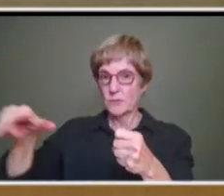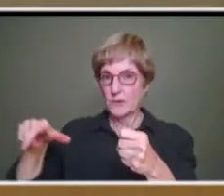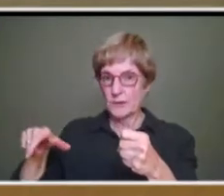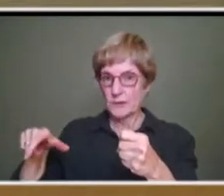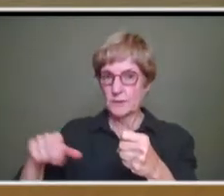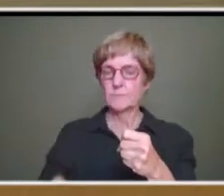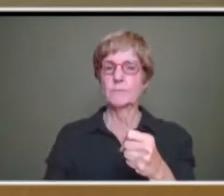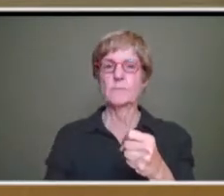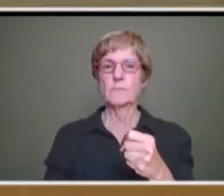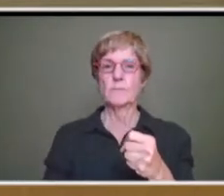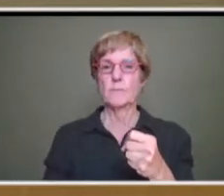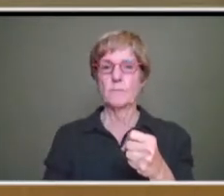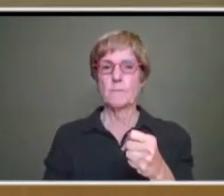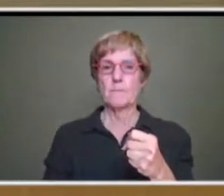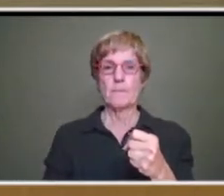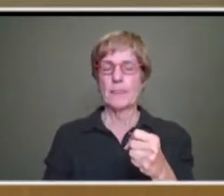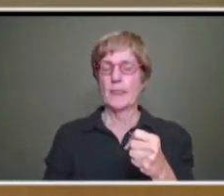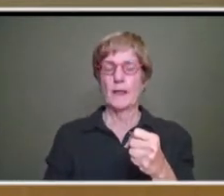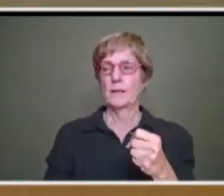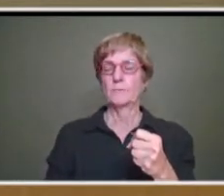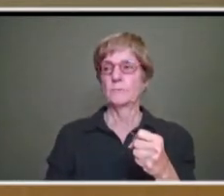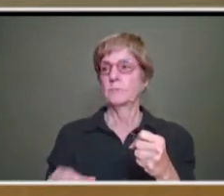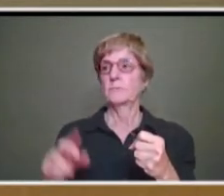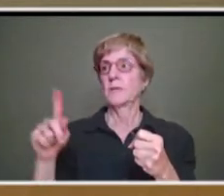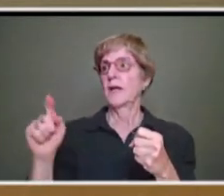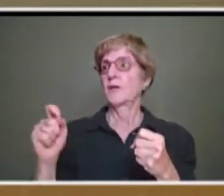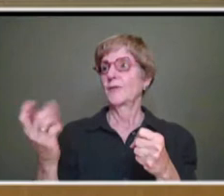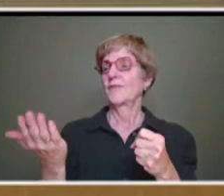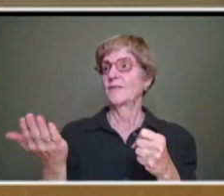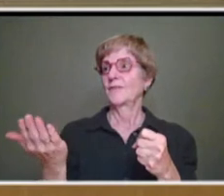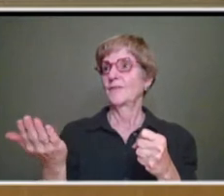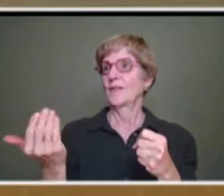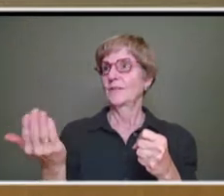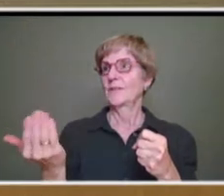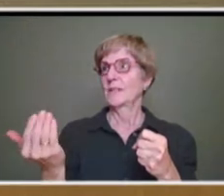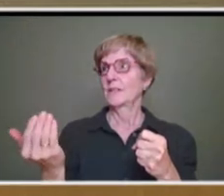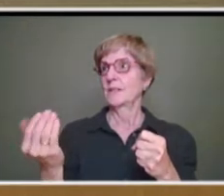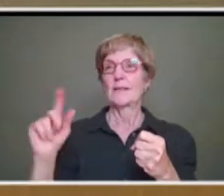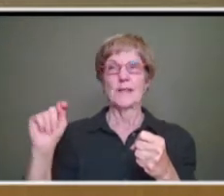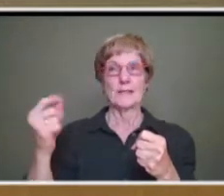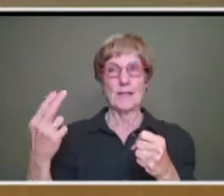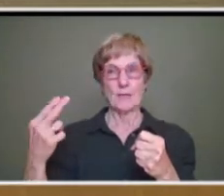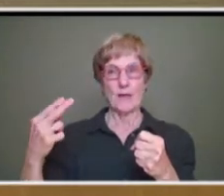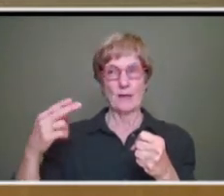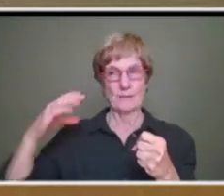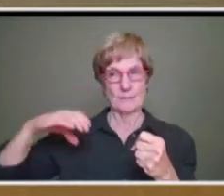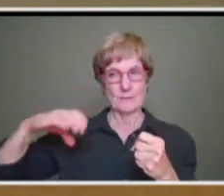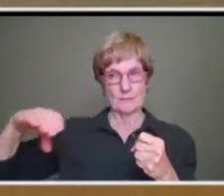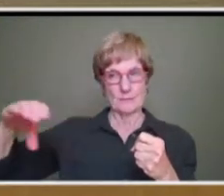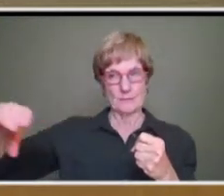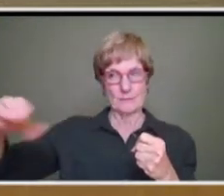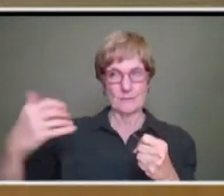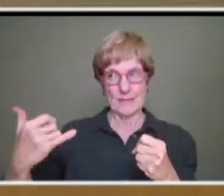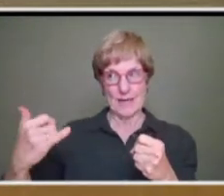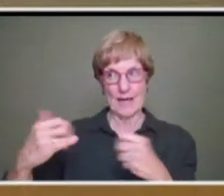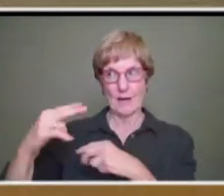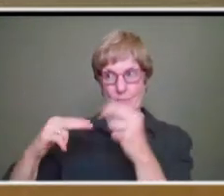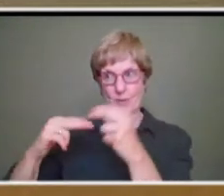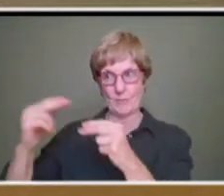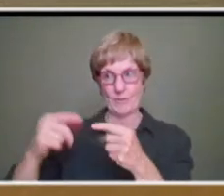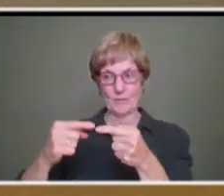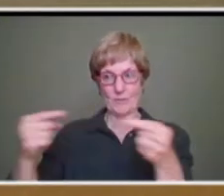Rebecca is 115 I think Town Homes being put put in right now across from my